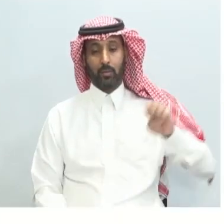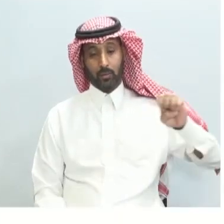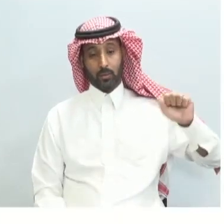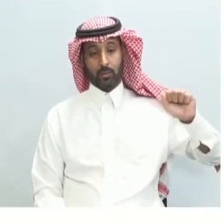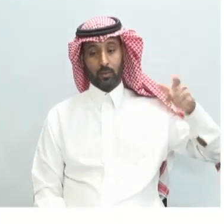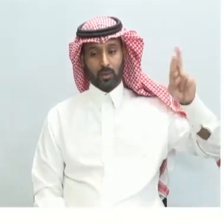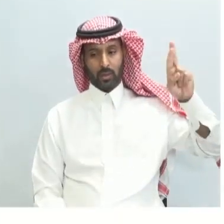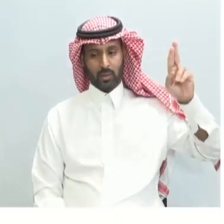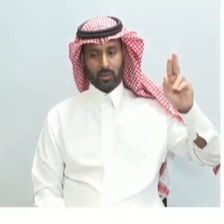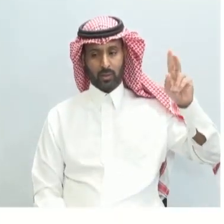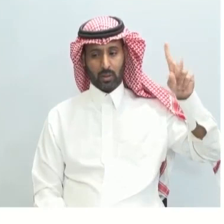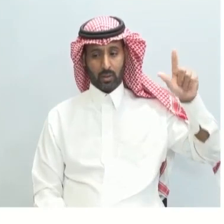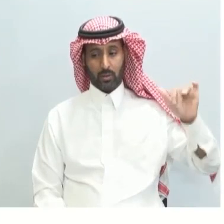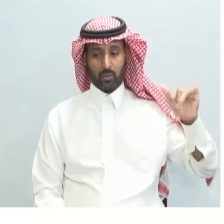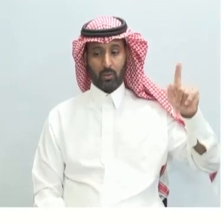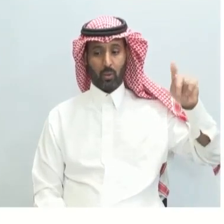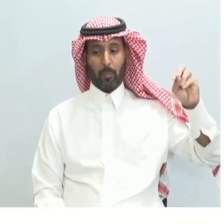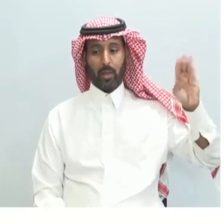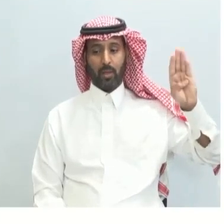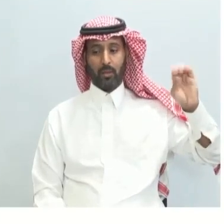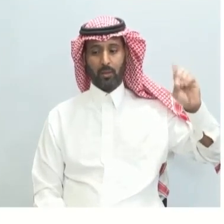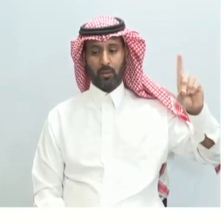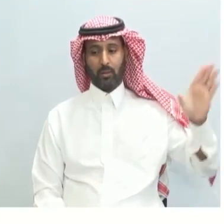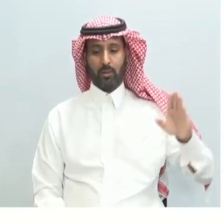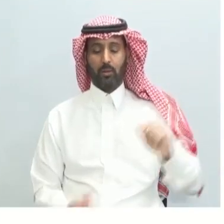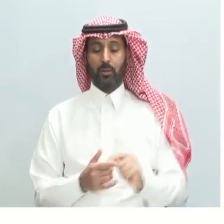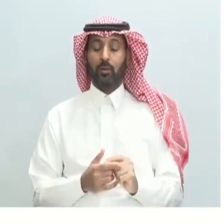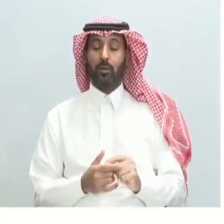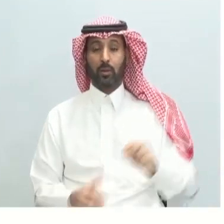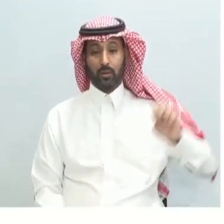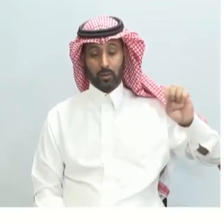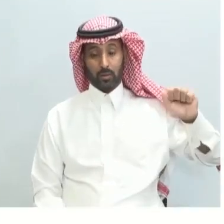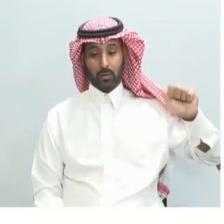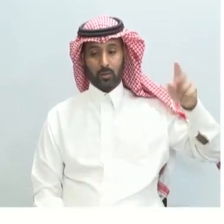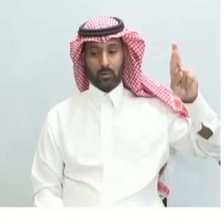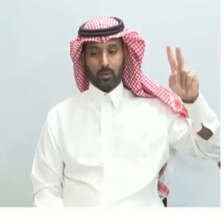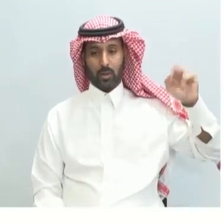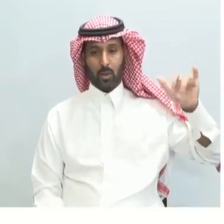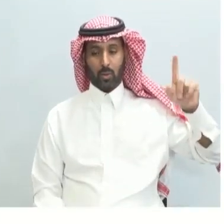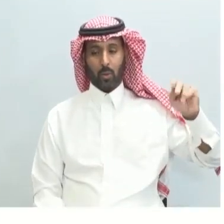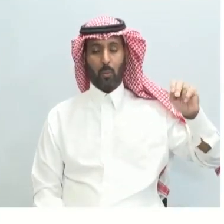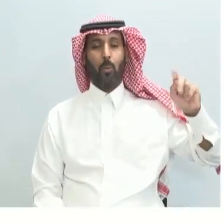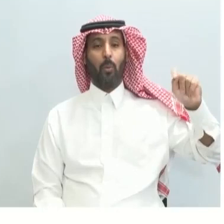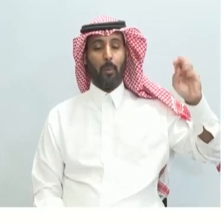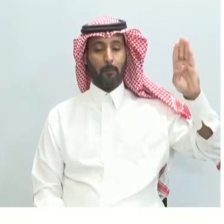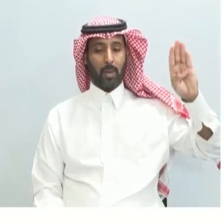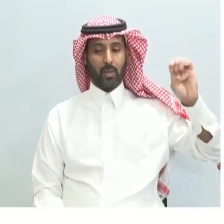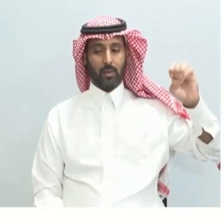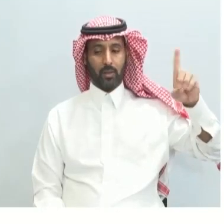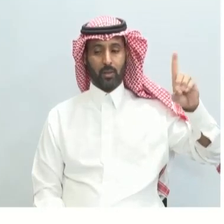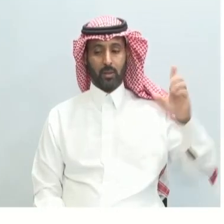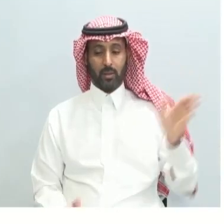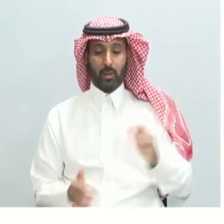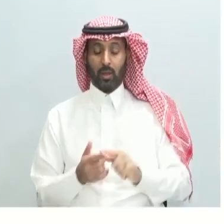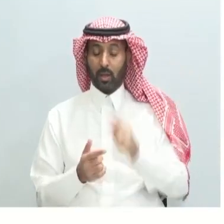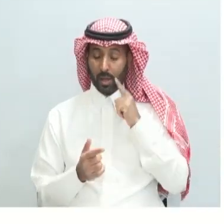Early to bed. Early to bed and early